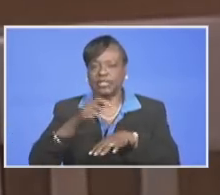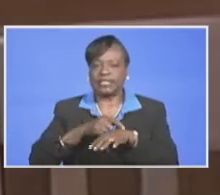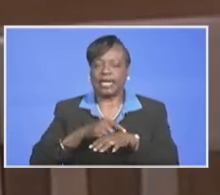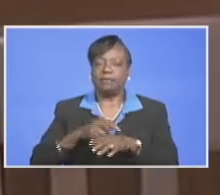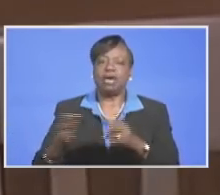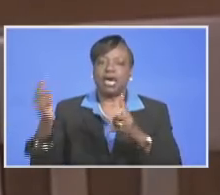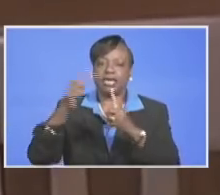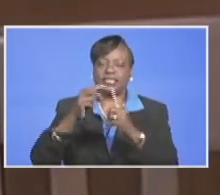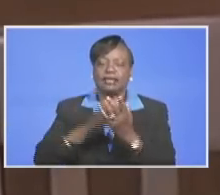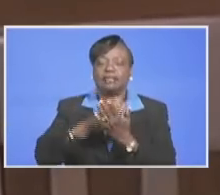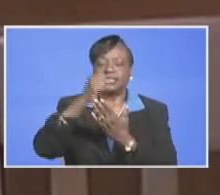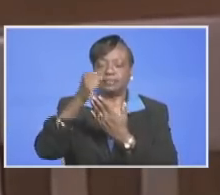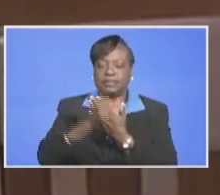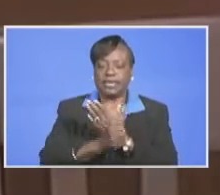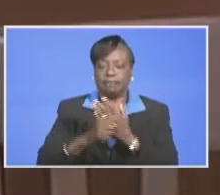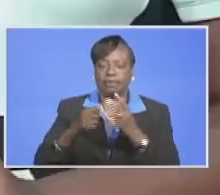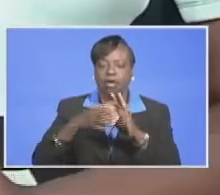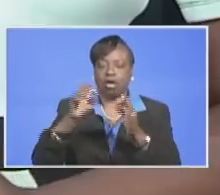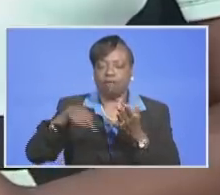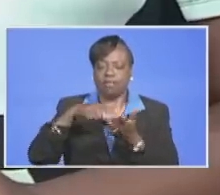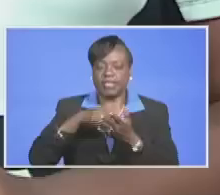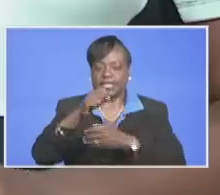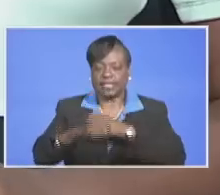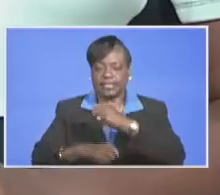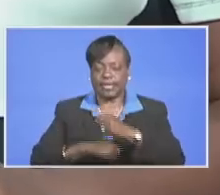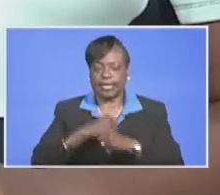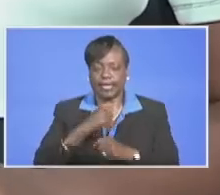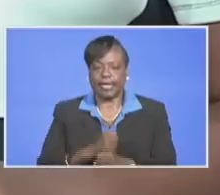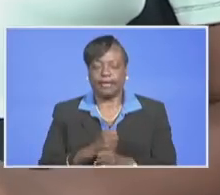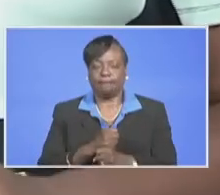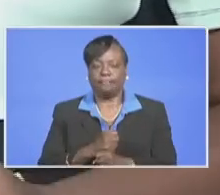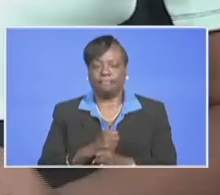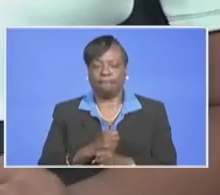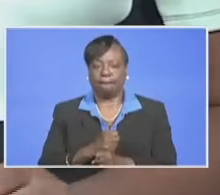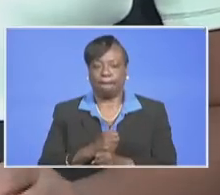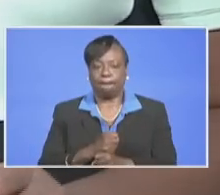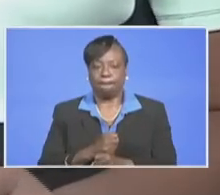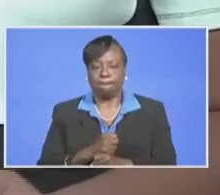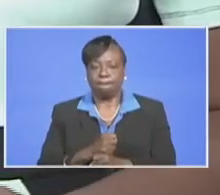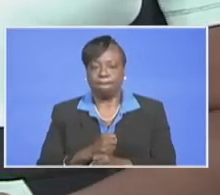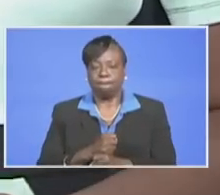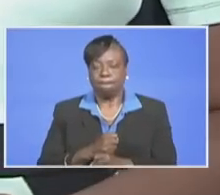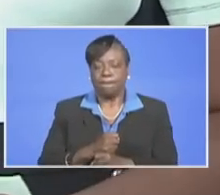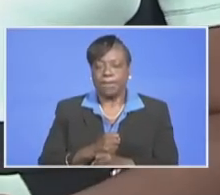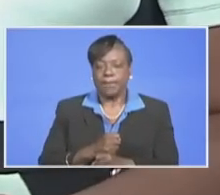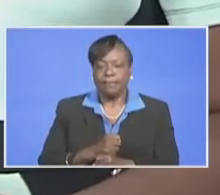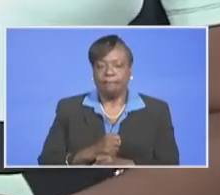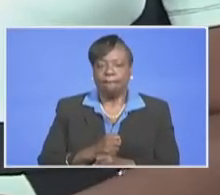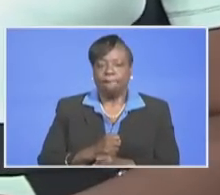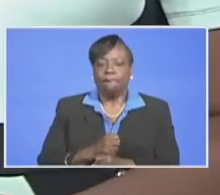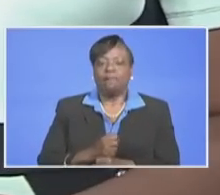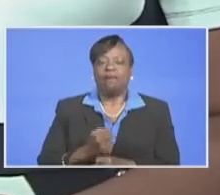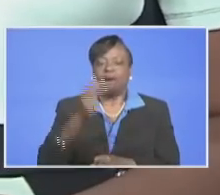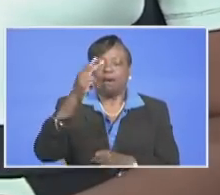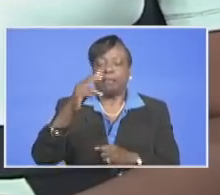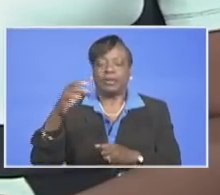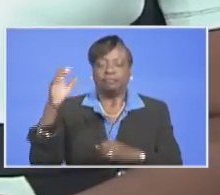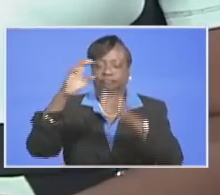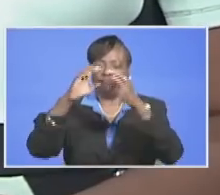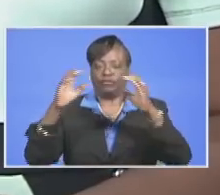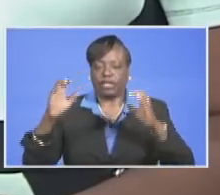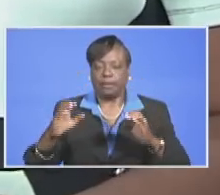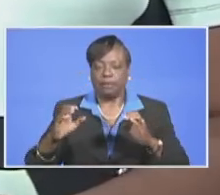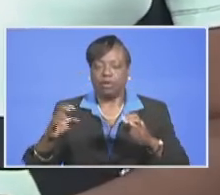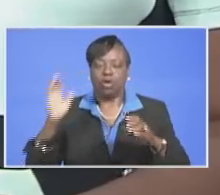September of this year. Well, from the lower chamber, we cross over now to the upper chamber. The legal sector will now be armed with a new